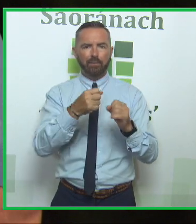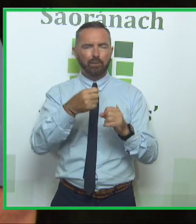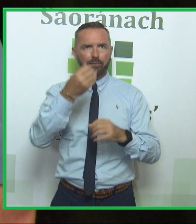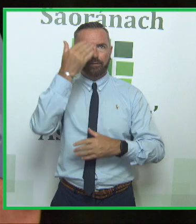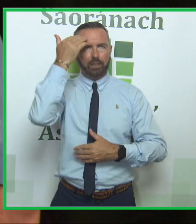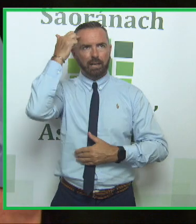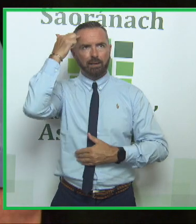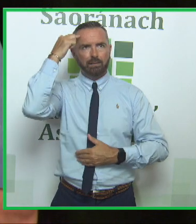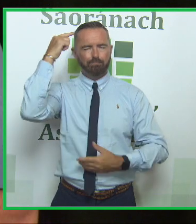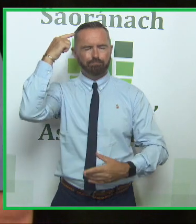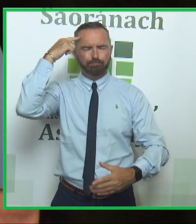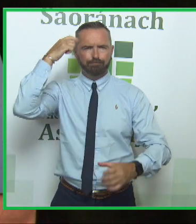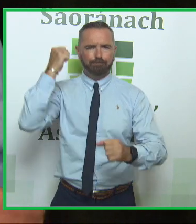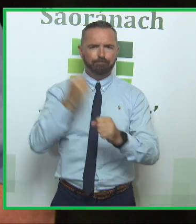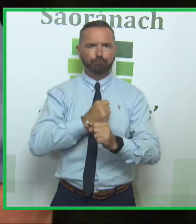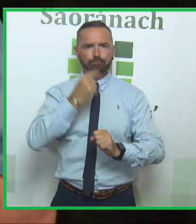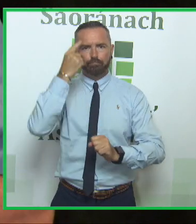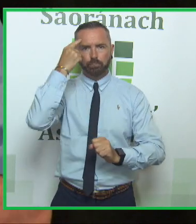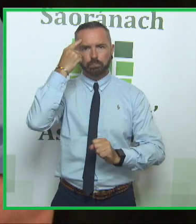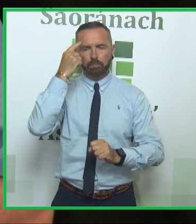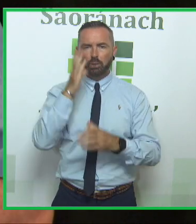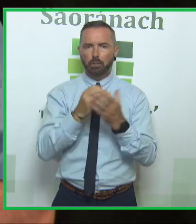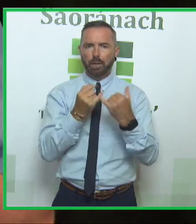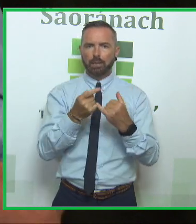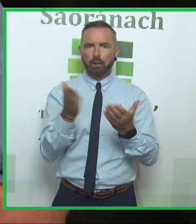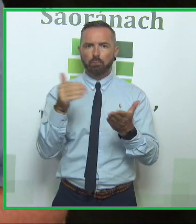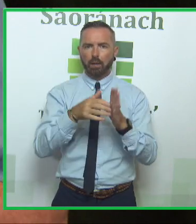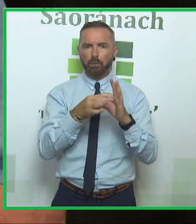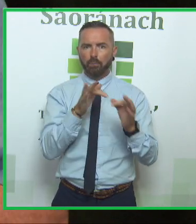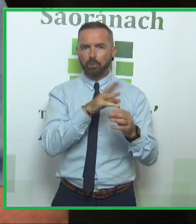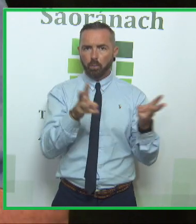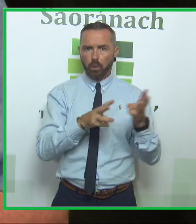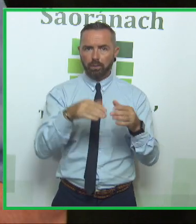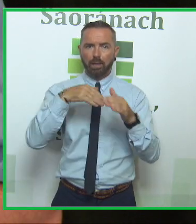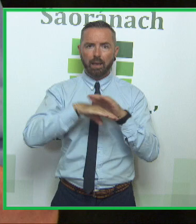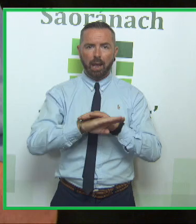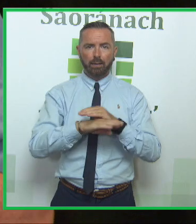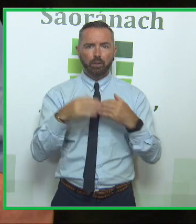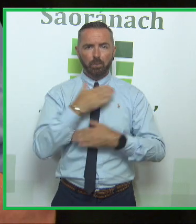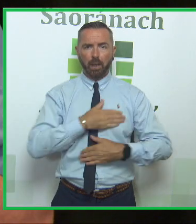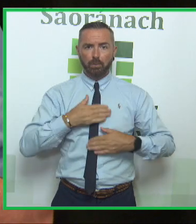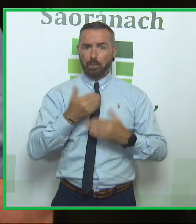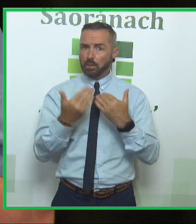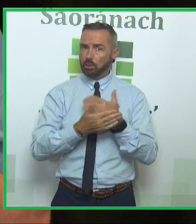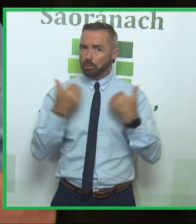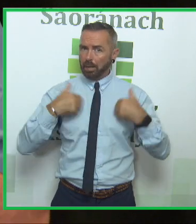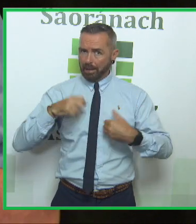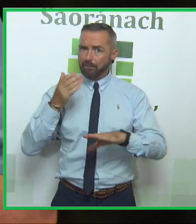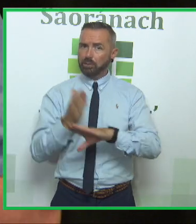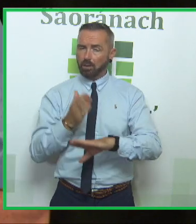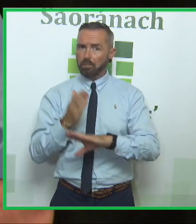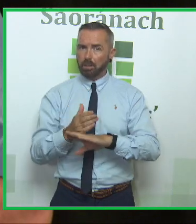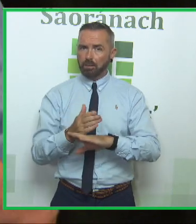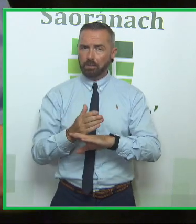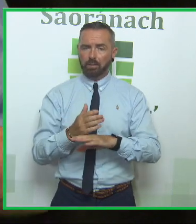forget, that something as mundane as coming home from work, going into the bathroom, and this was a young man that was working, you know what I